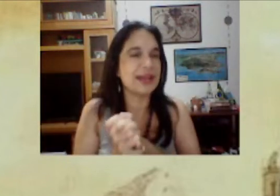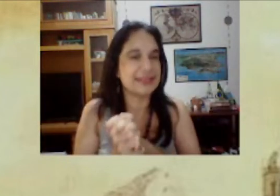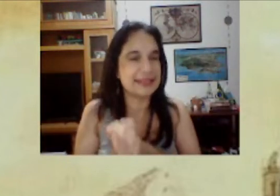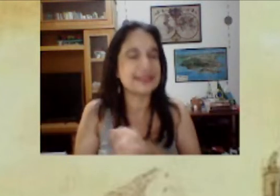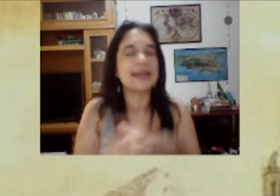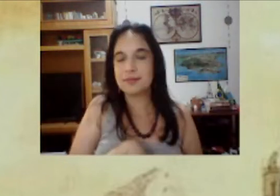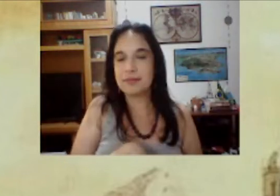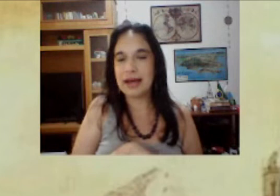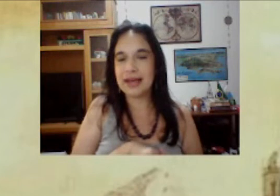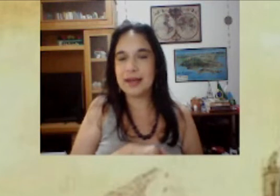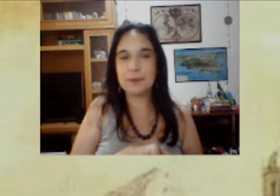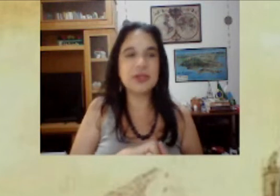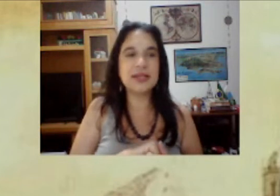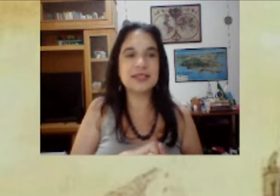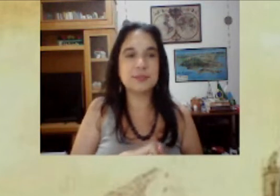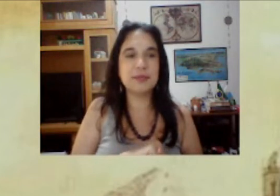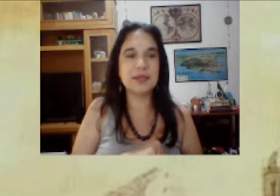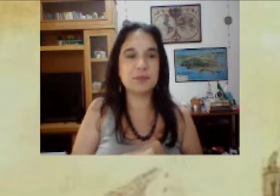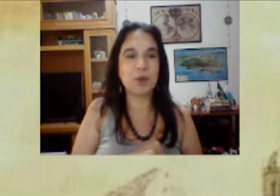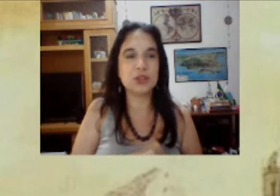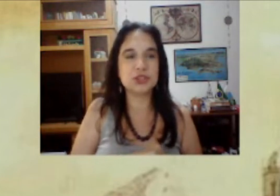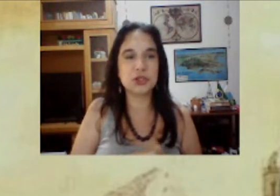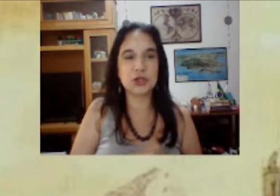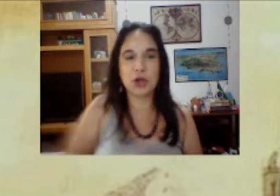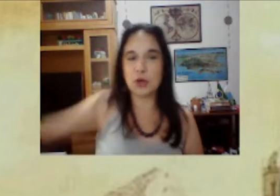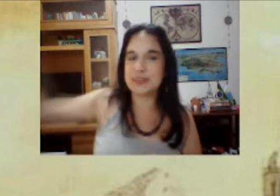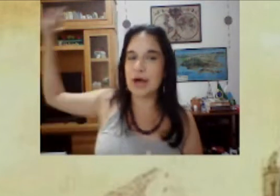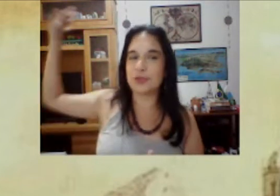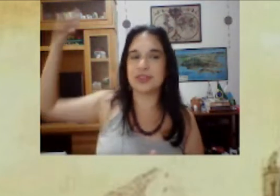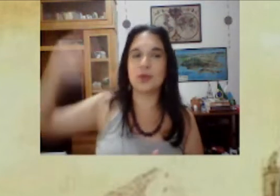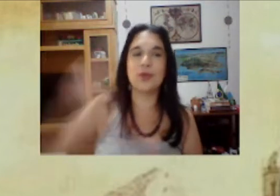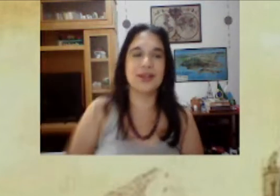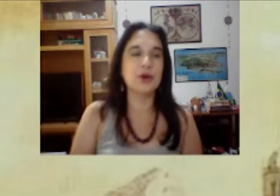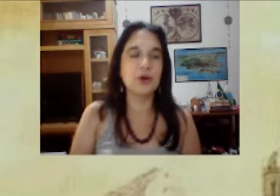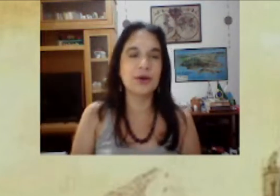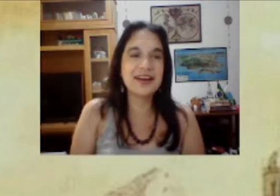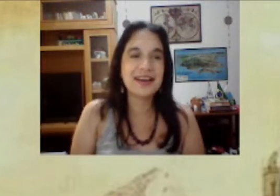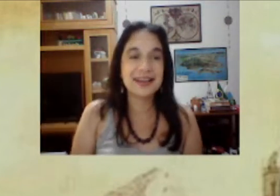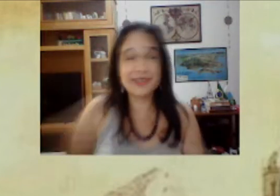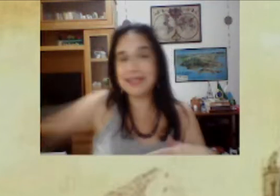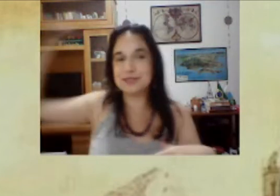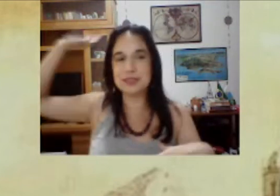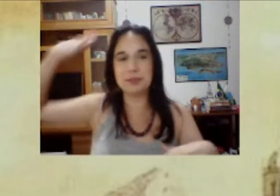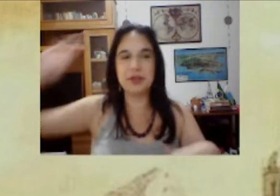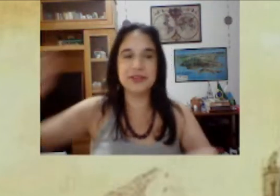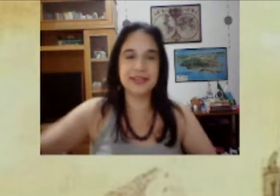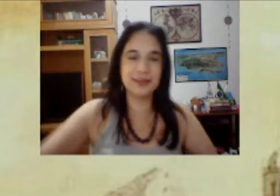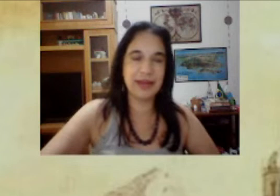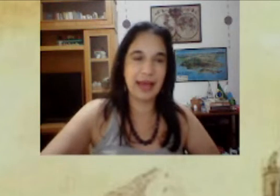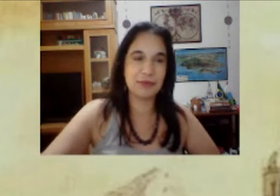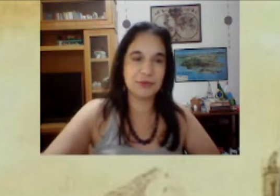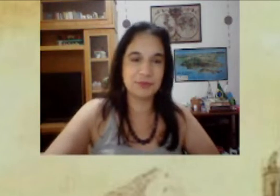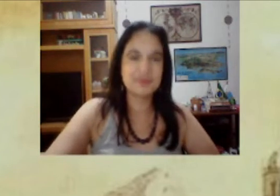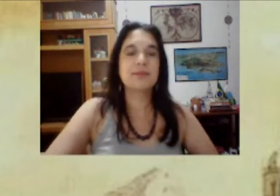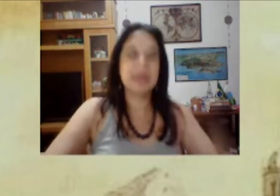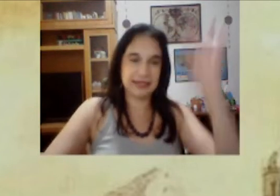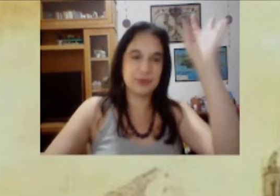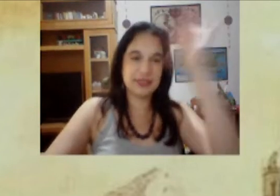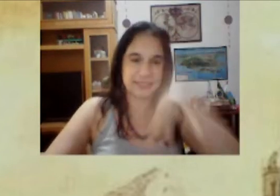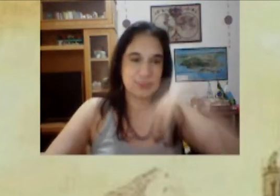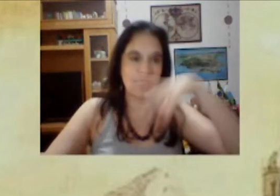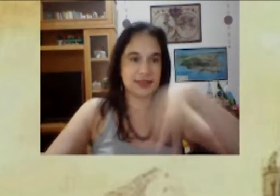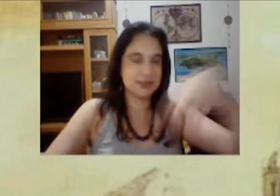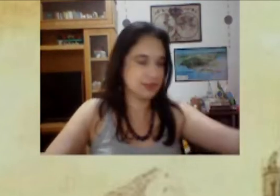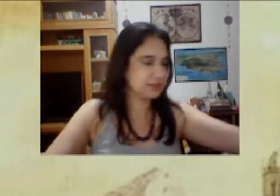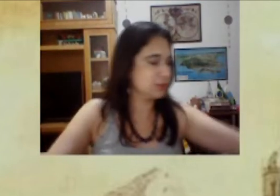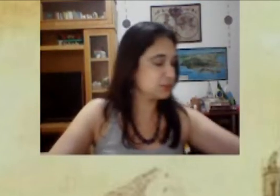to Catete, my ability to be impartial goes out the window, leaves the building, what have you. But anyways,